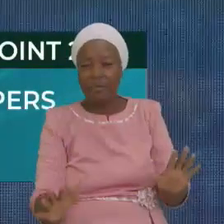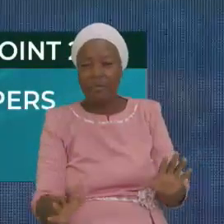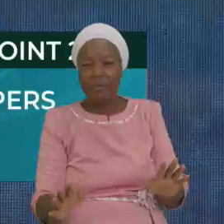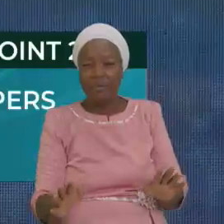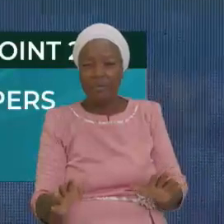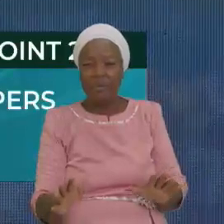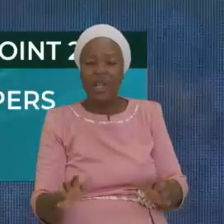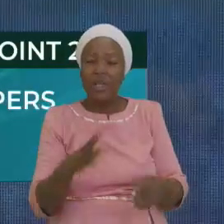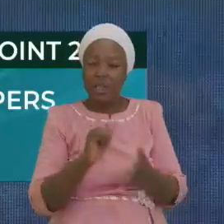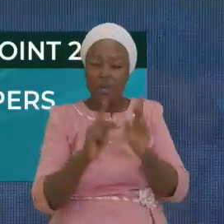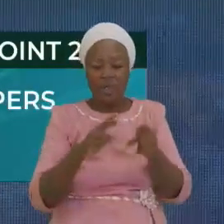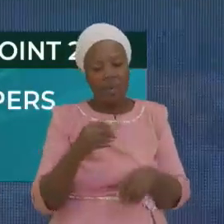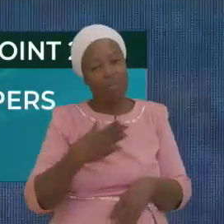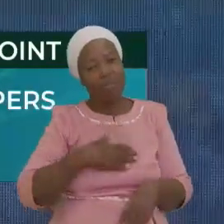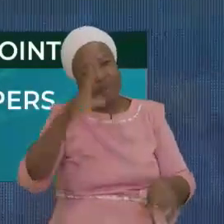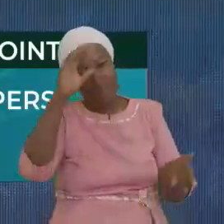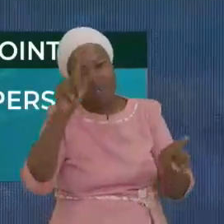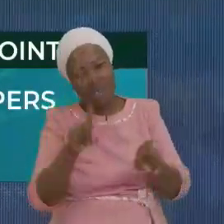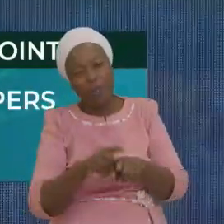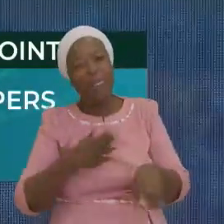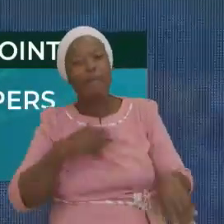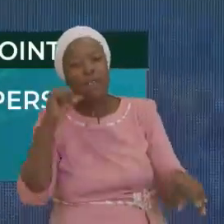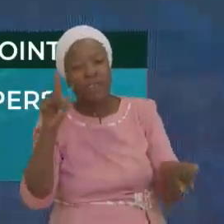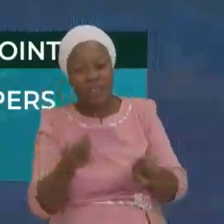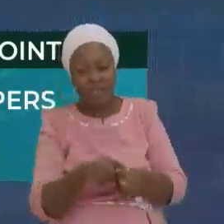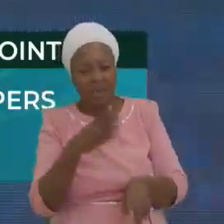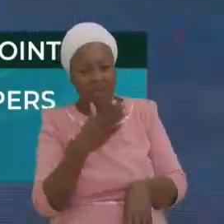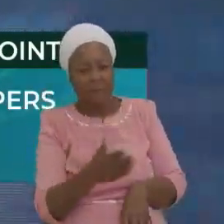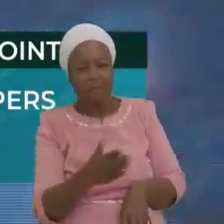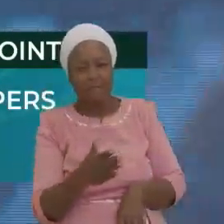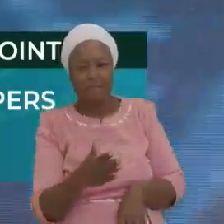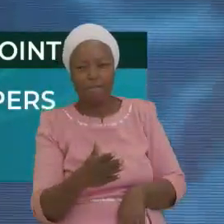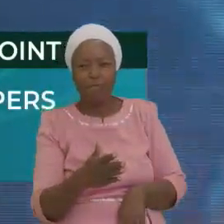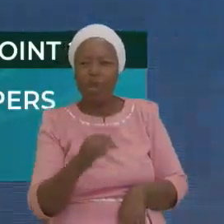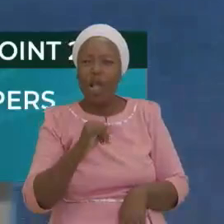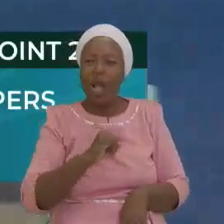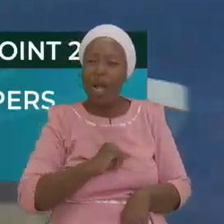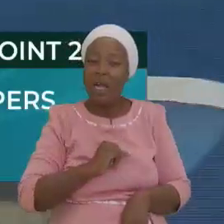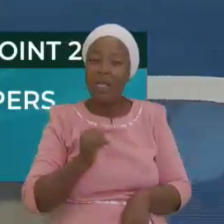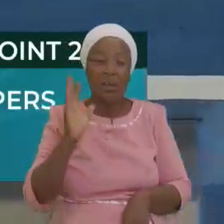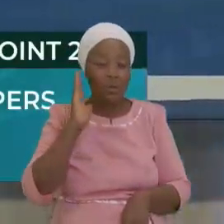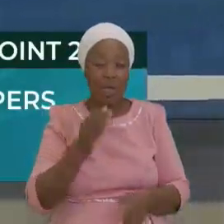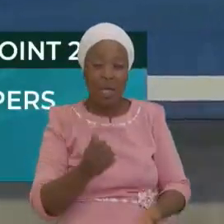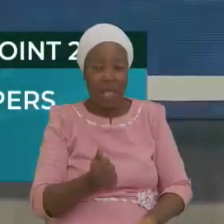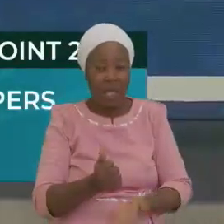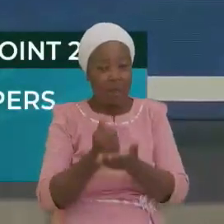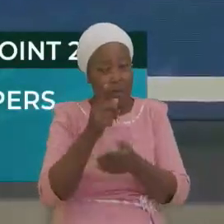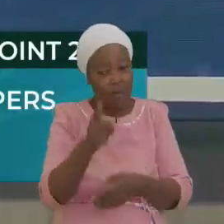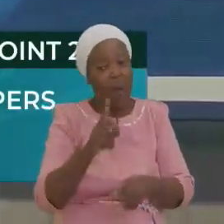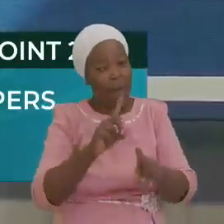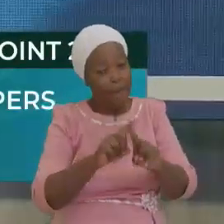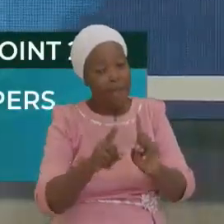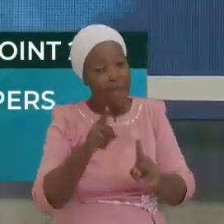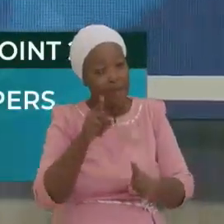he says, my brother, my sister there, I will treat you, but you must